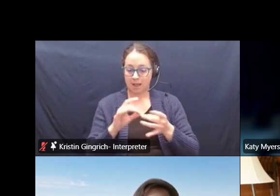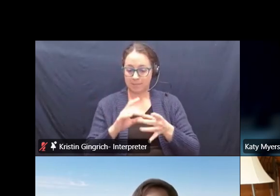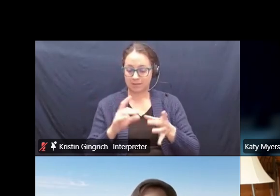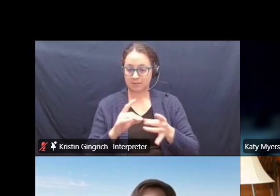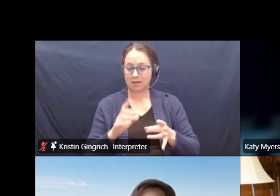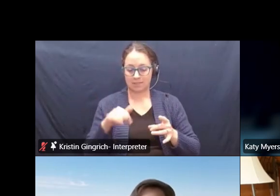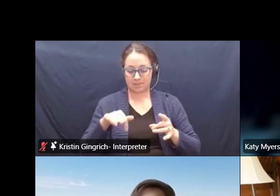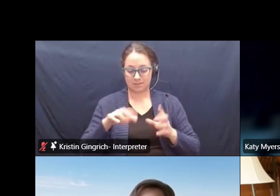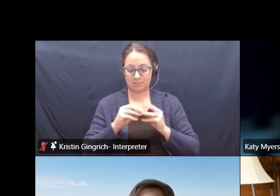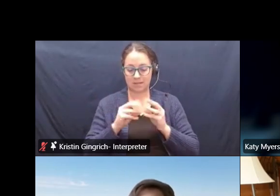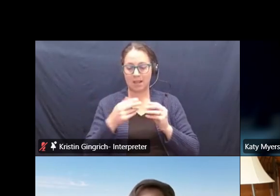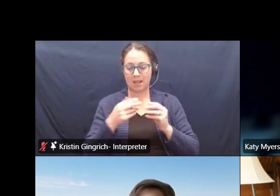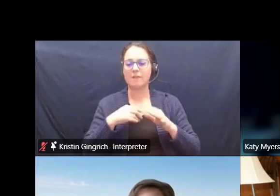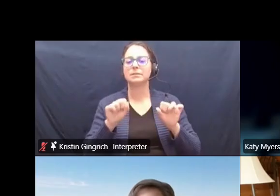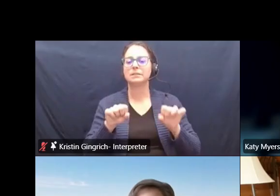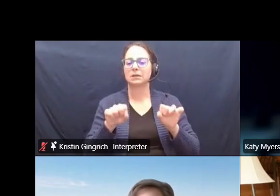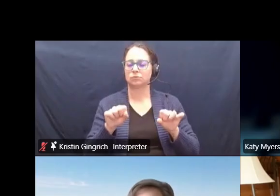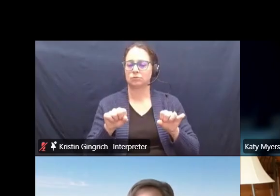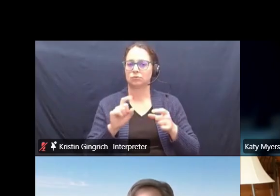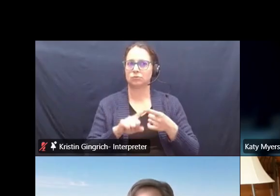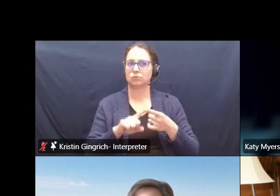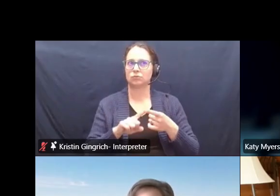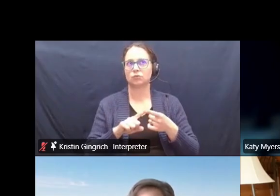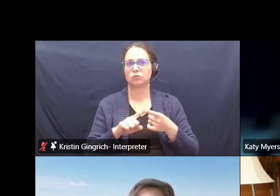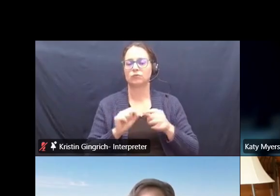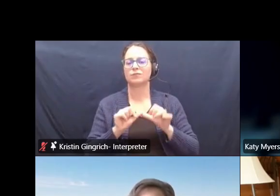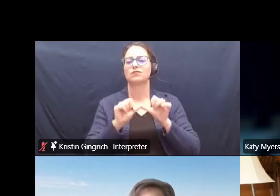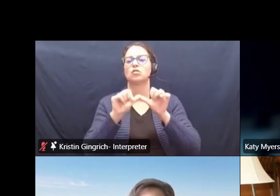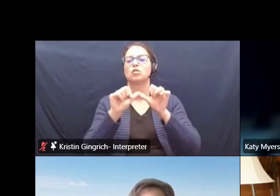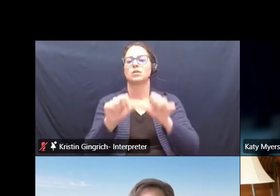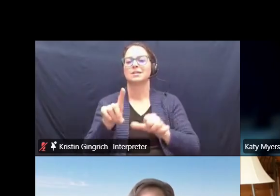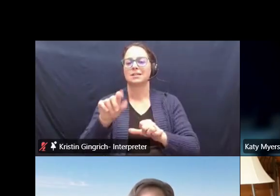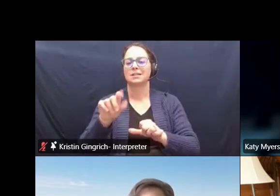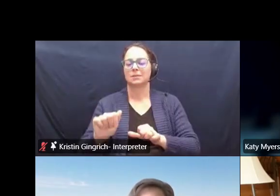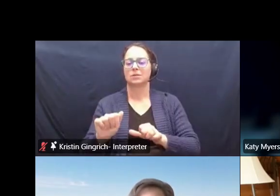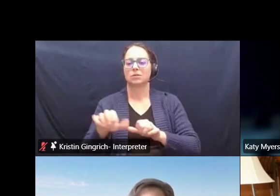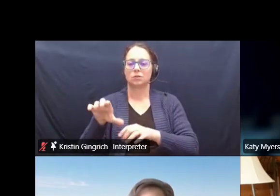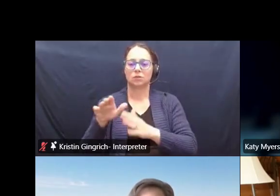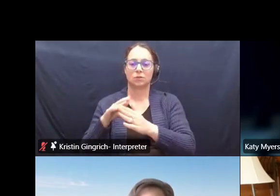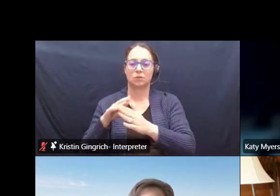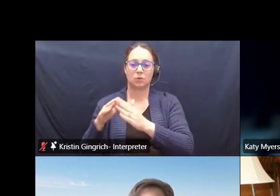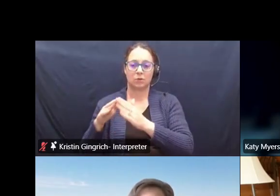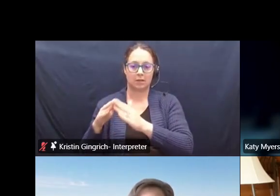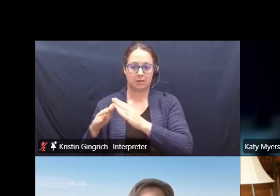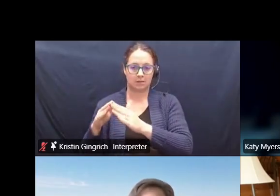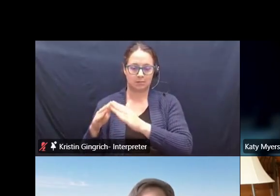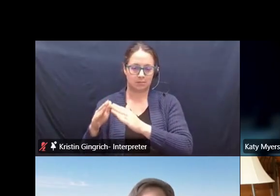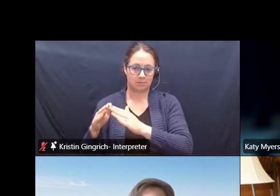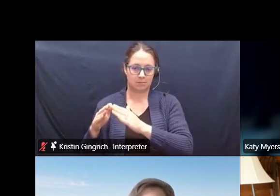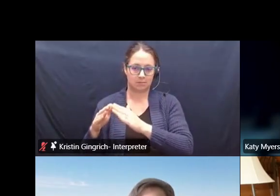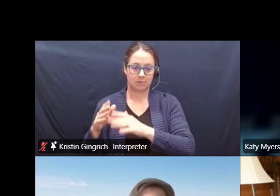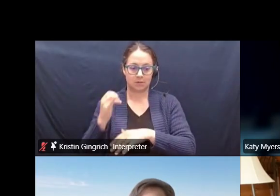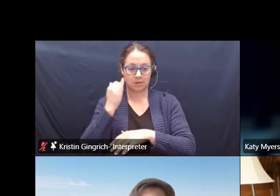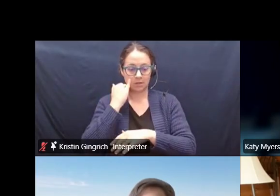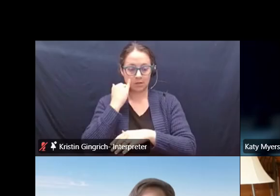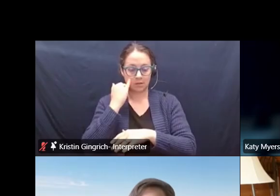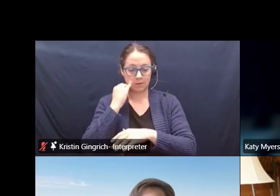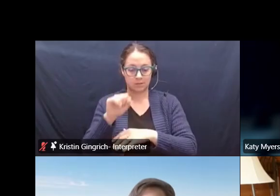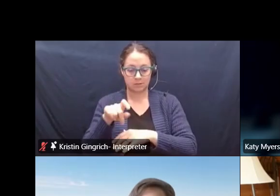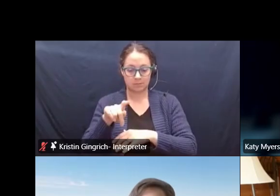have the potential to further the disability community. And whether it's a SPIL meeting, whether